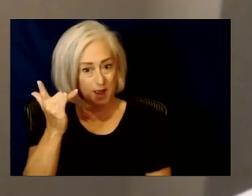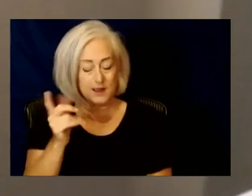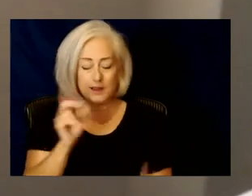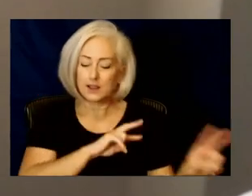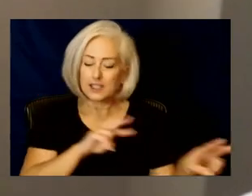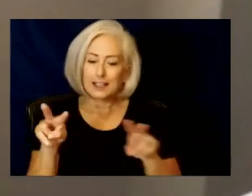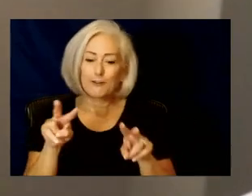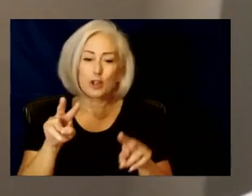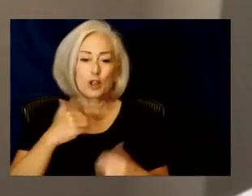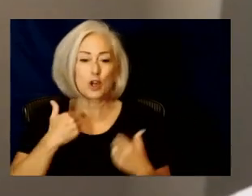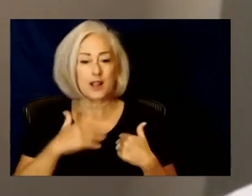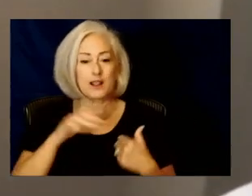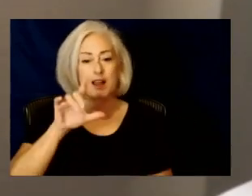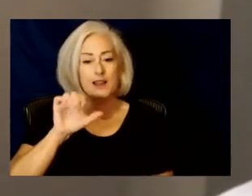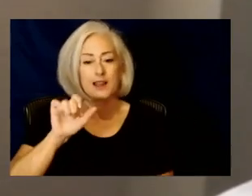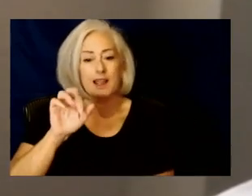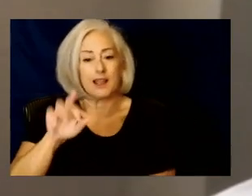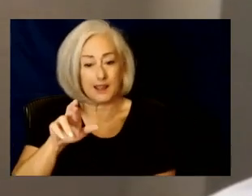cancer,